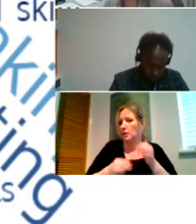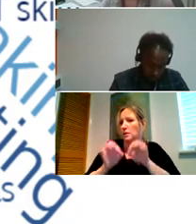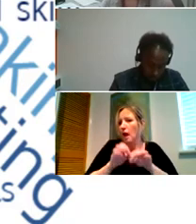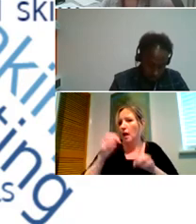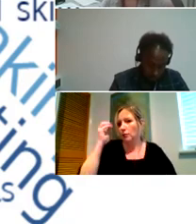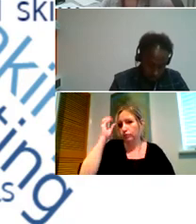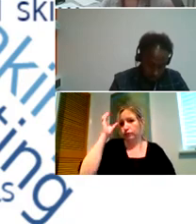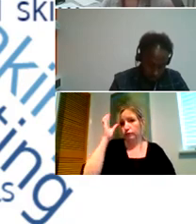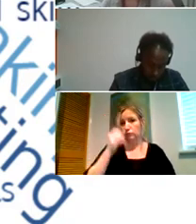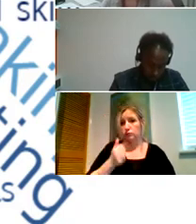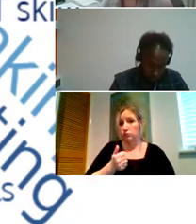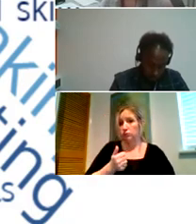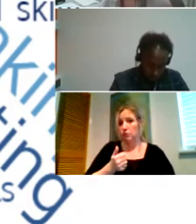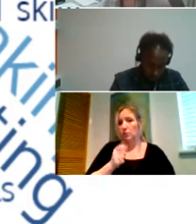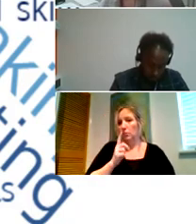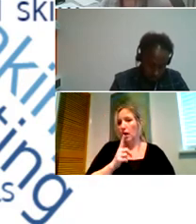English to really